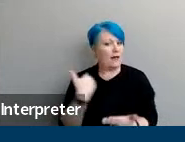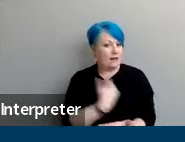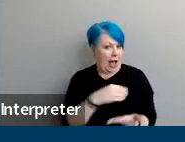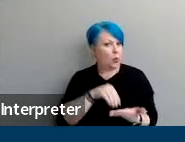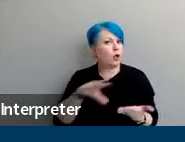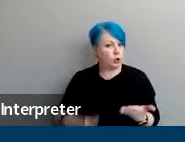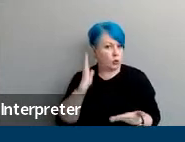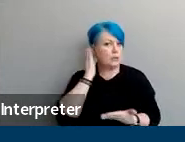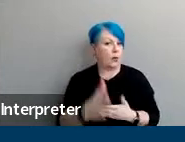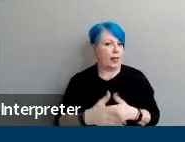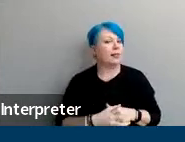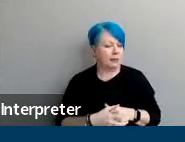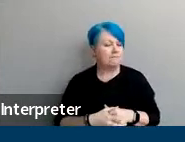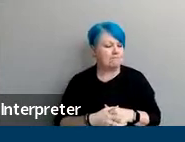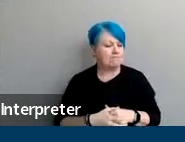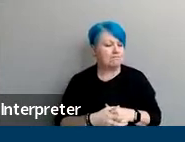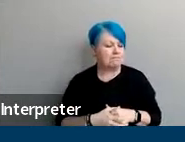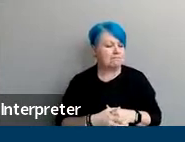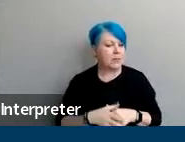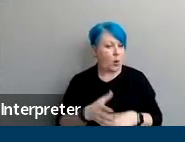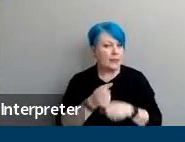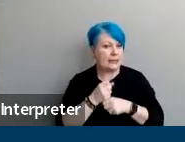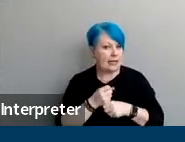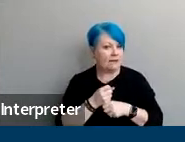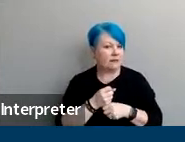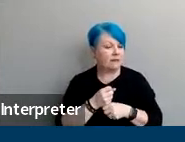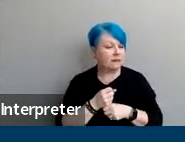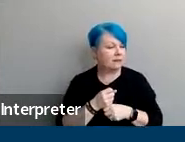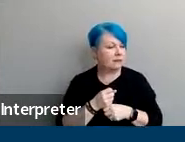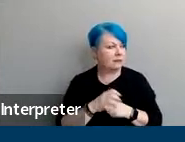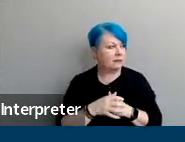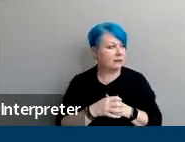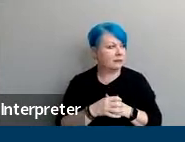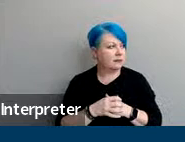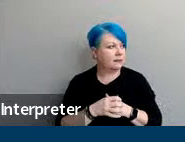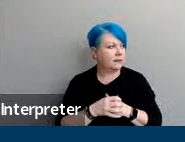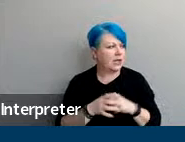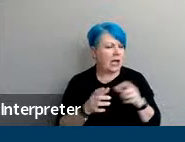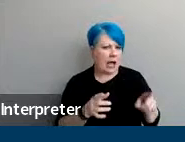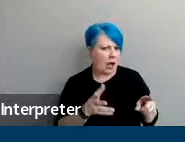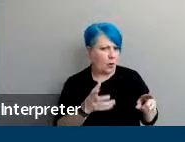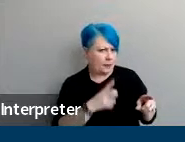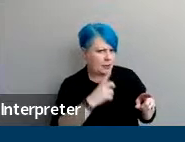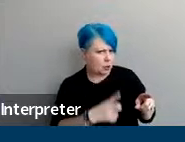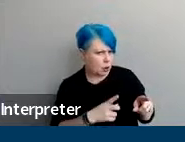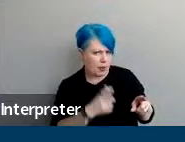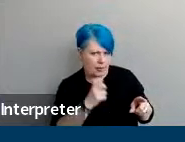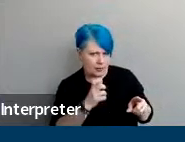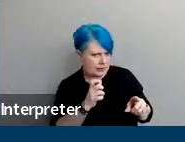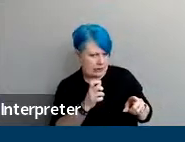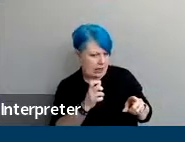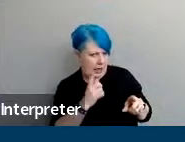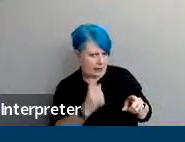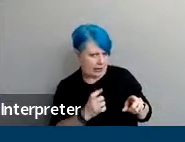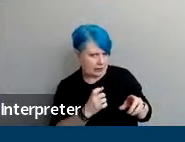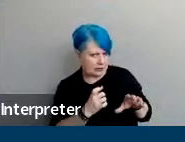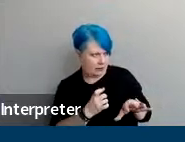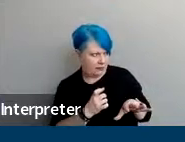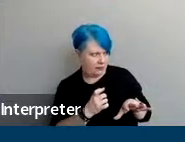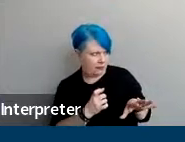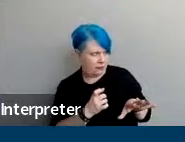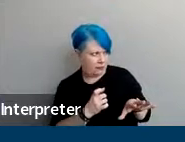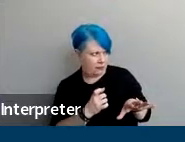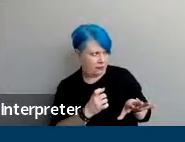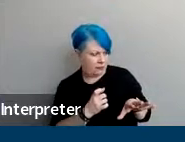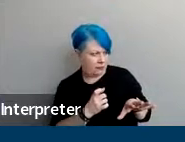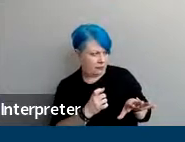I find free they lunch. Wanted to make sure that it was not based on need. No, we work with Sodexo and we figure out every year.